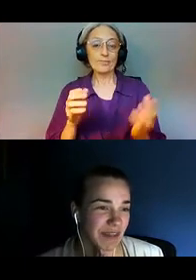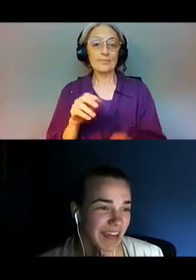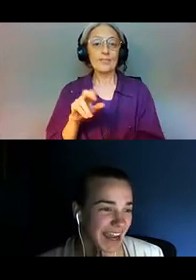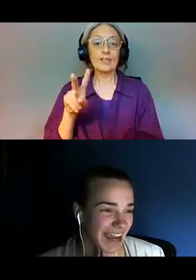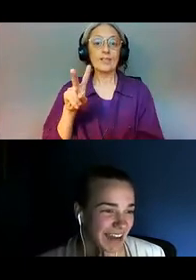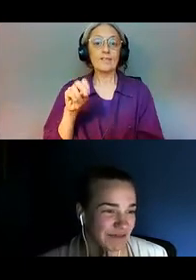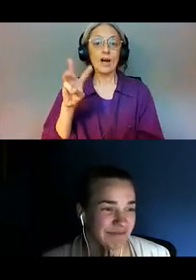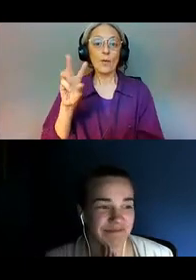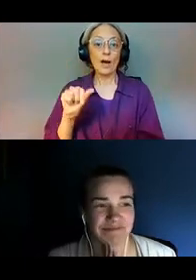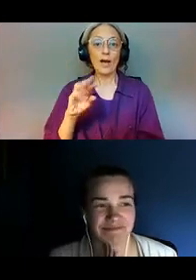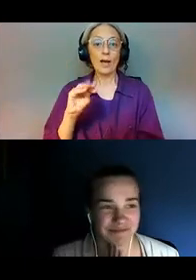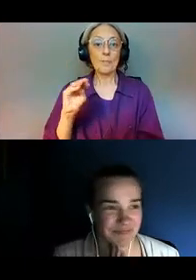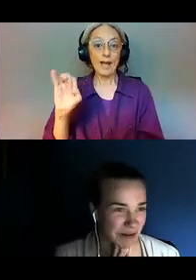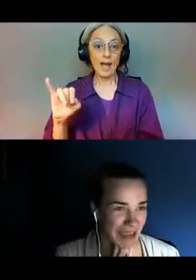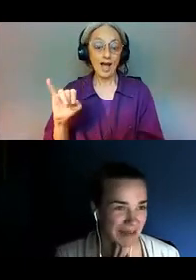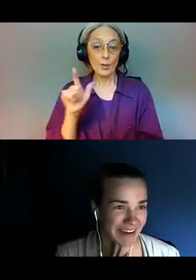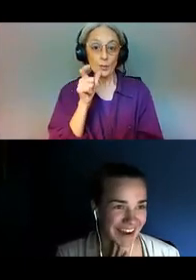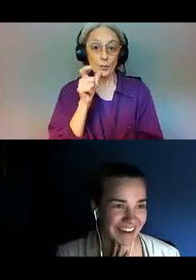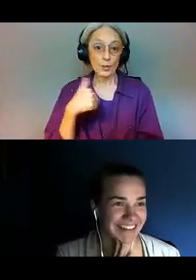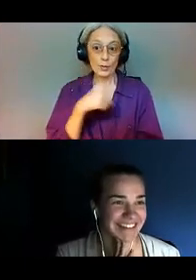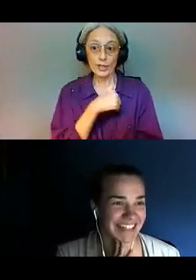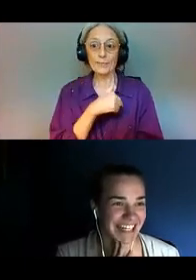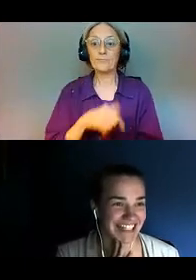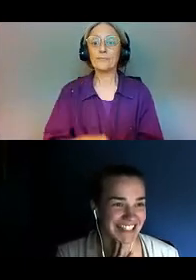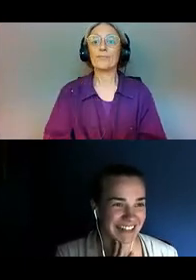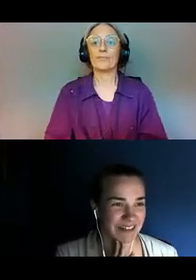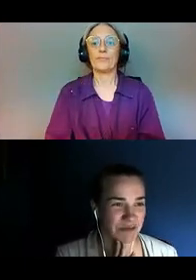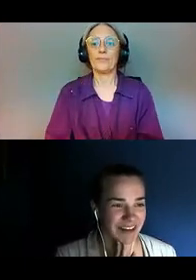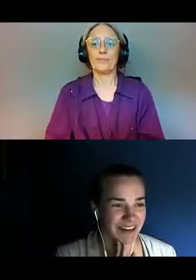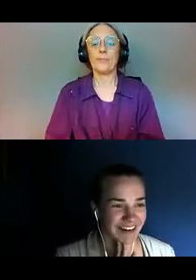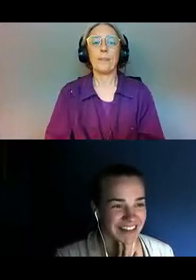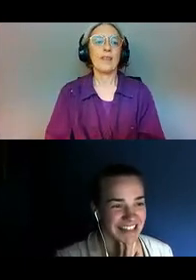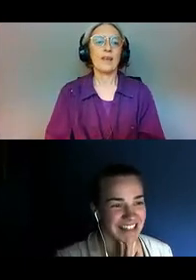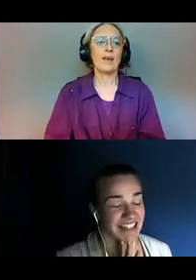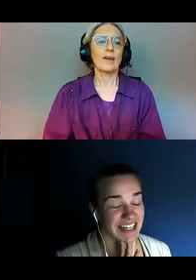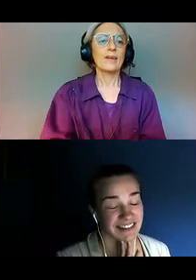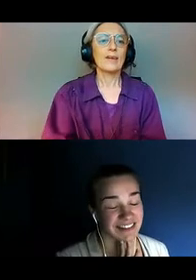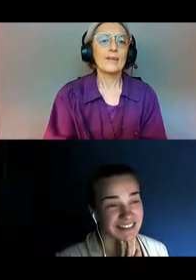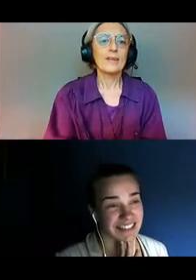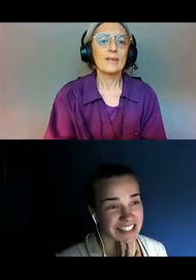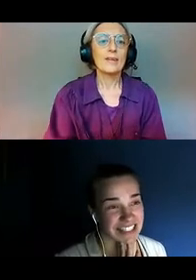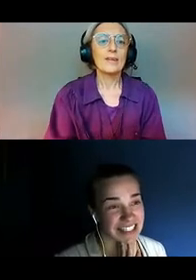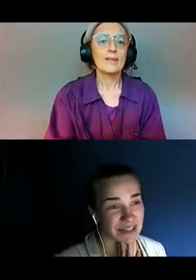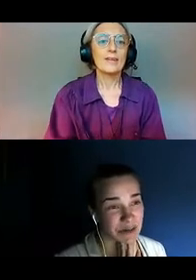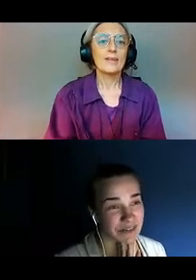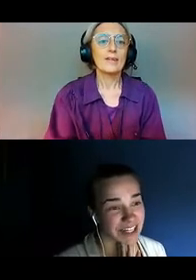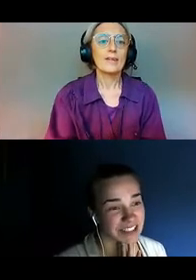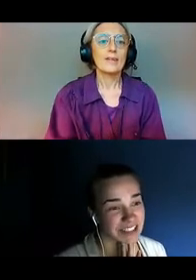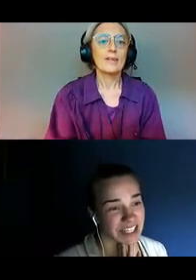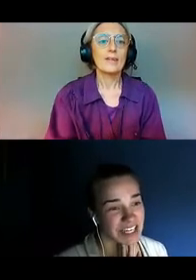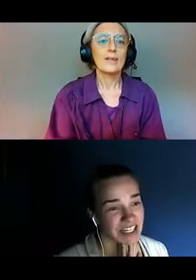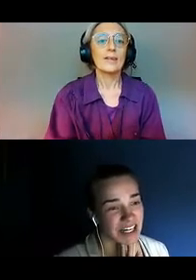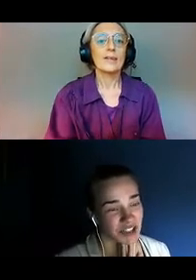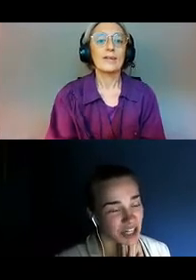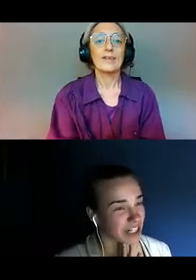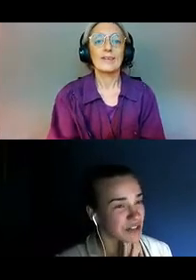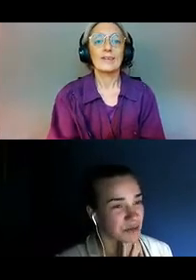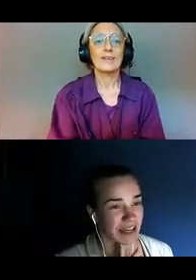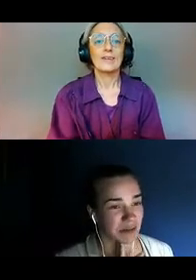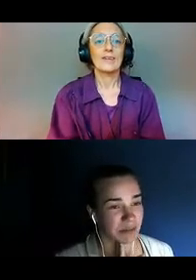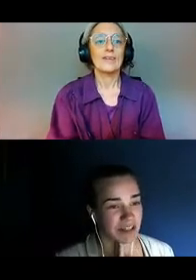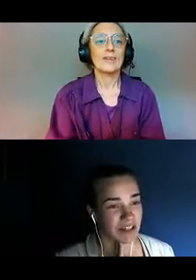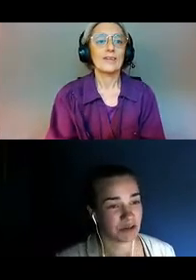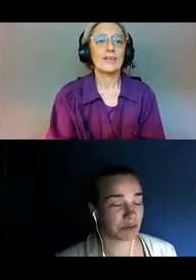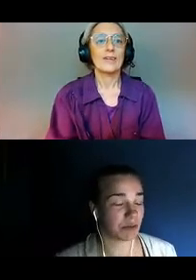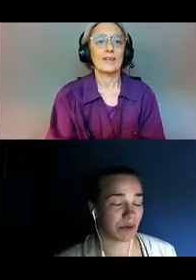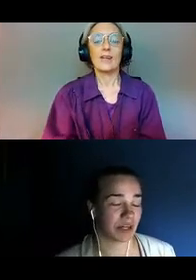So at VAWA MEI, like I said, we are the technical assistance providers charged